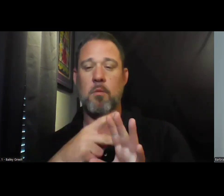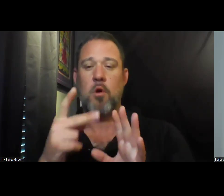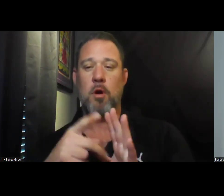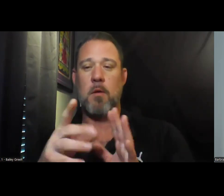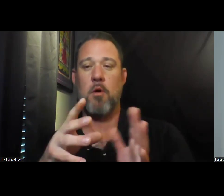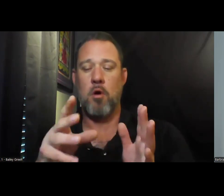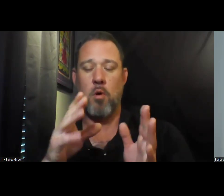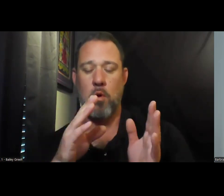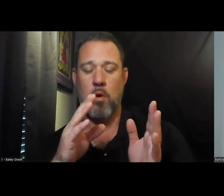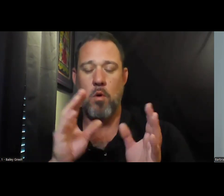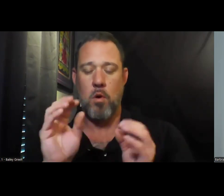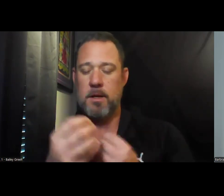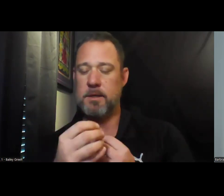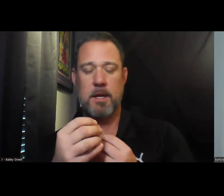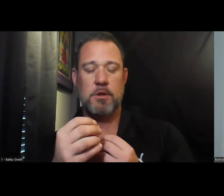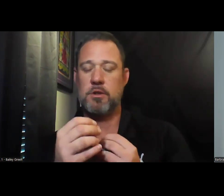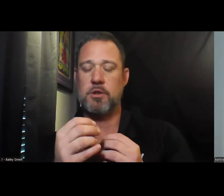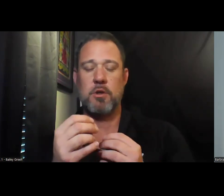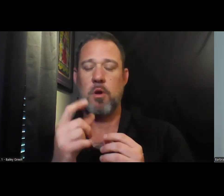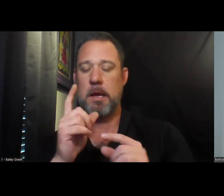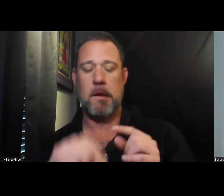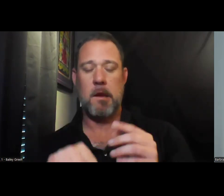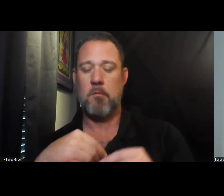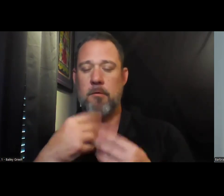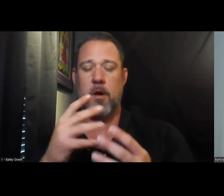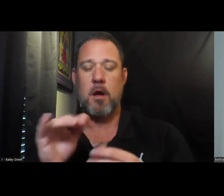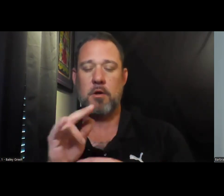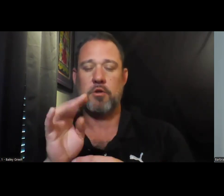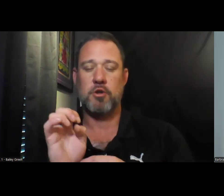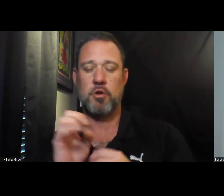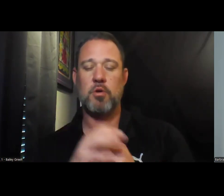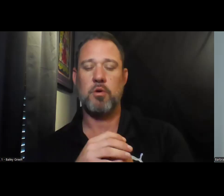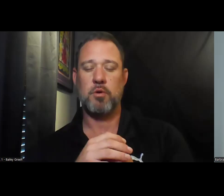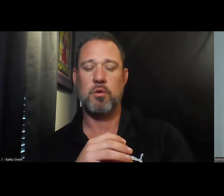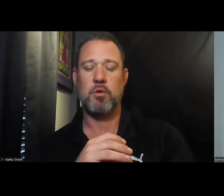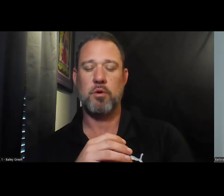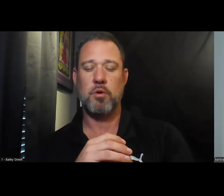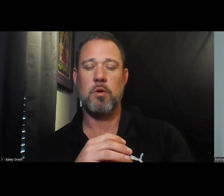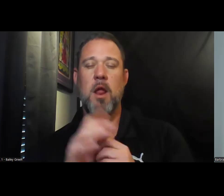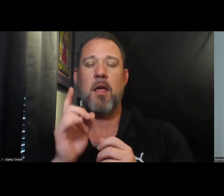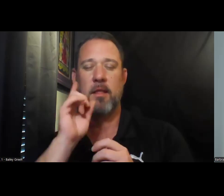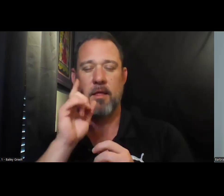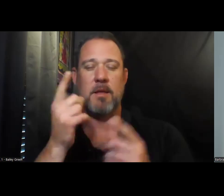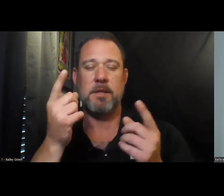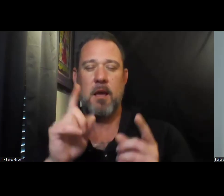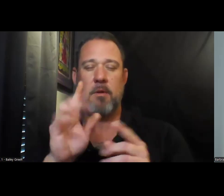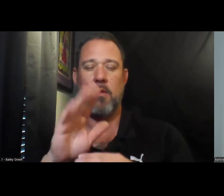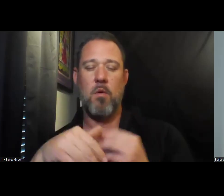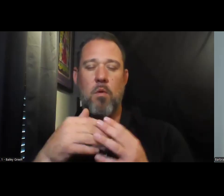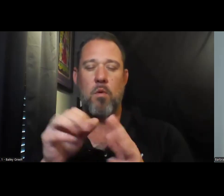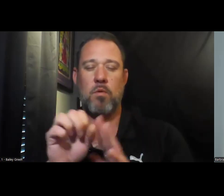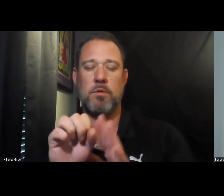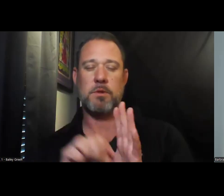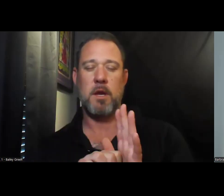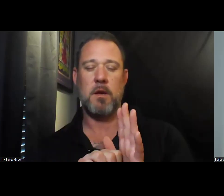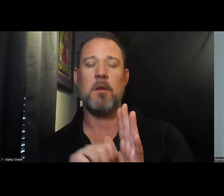own organization is no longer going to be able to provide as of June. I think that's happening across the entire state, and it's